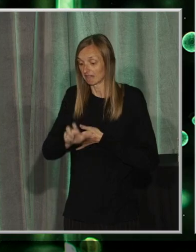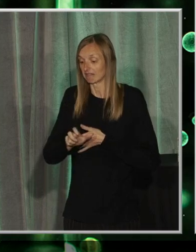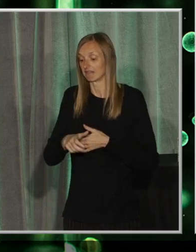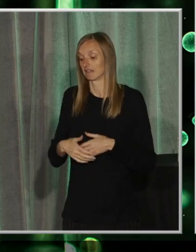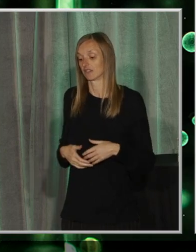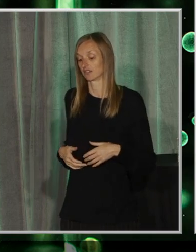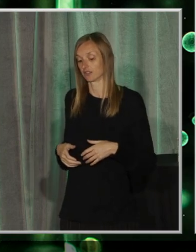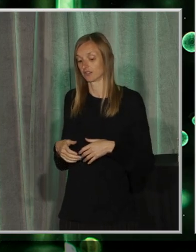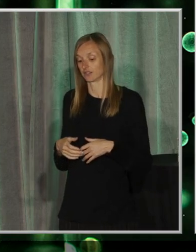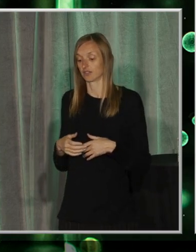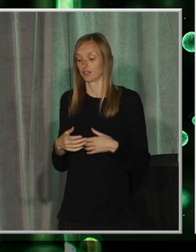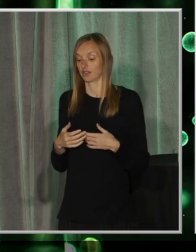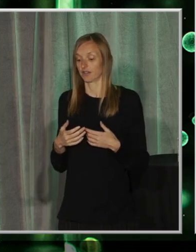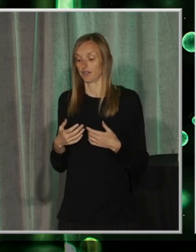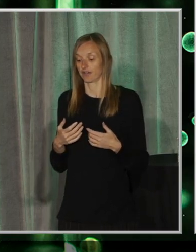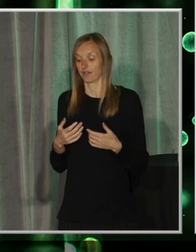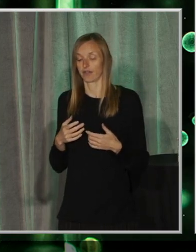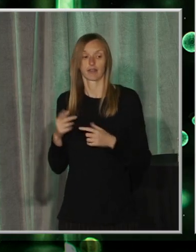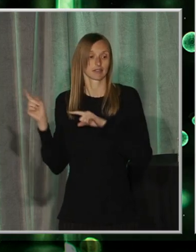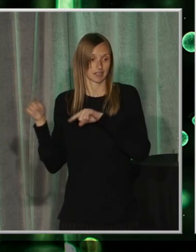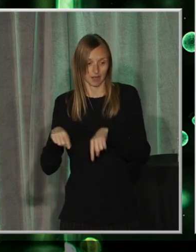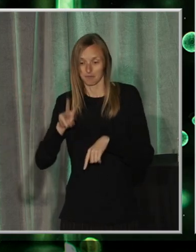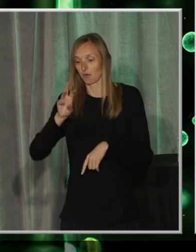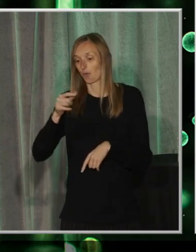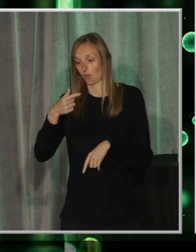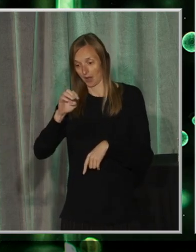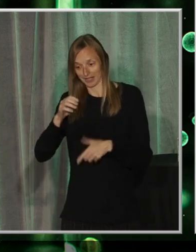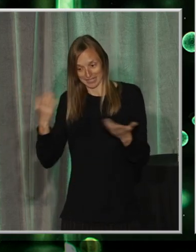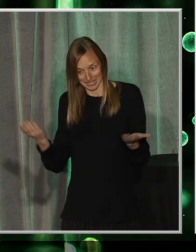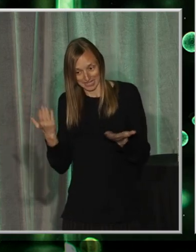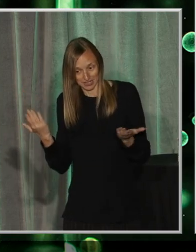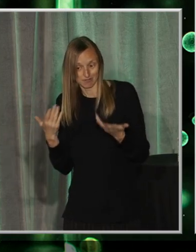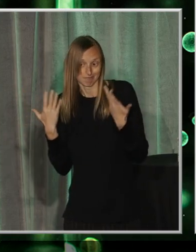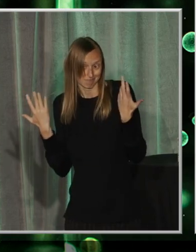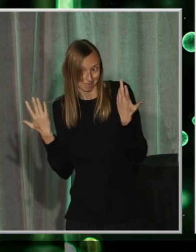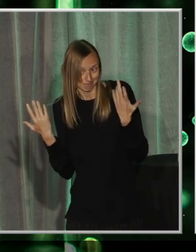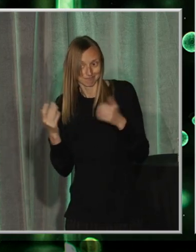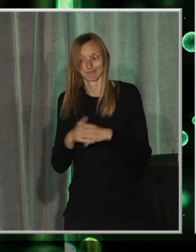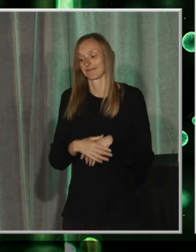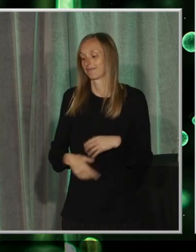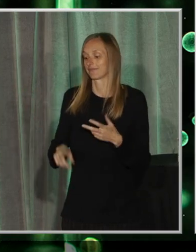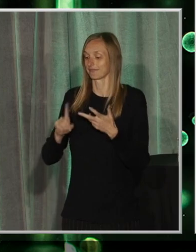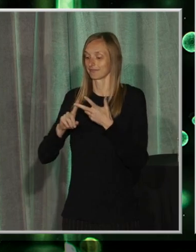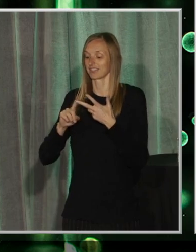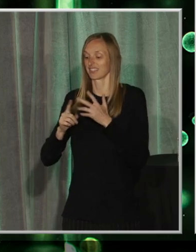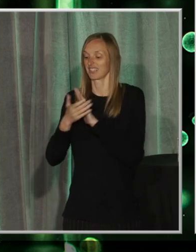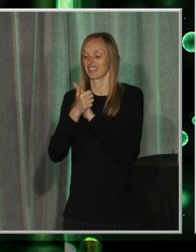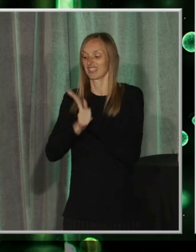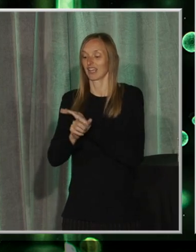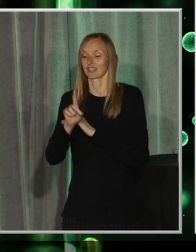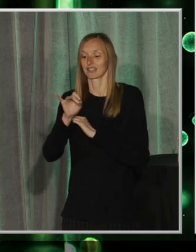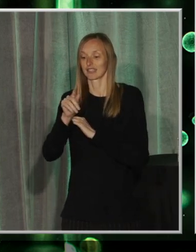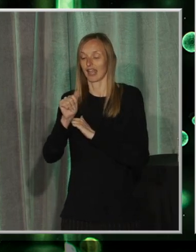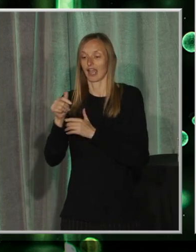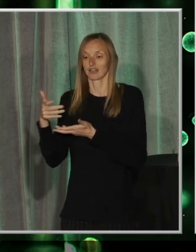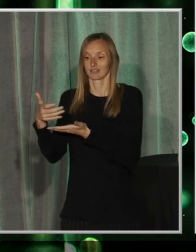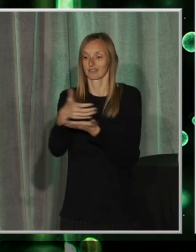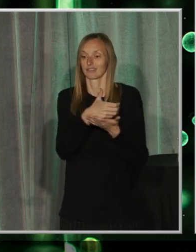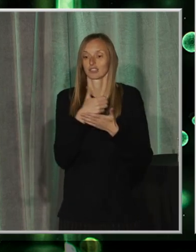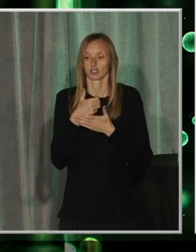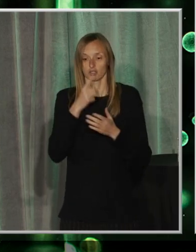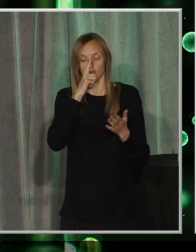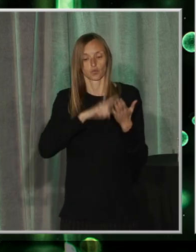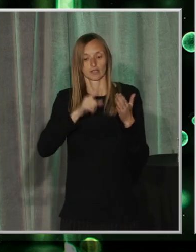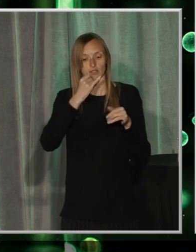we attended Wege. That's another one. Skills and data acquisition, we'll be partnering with research